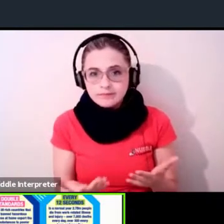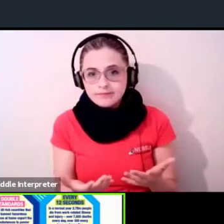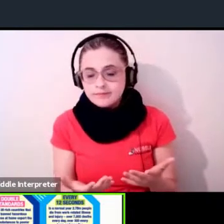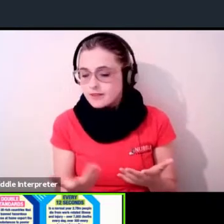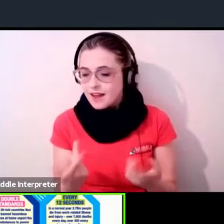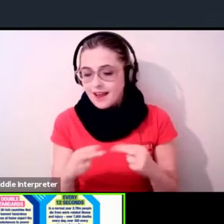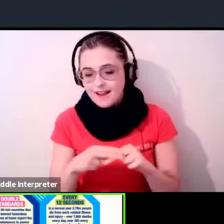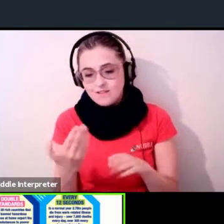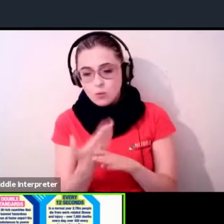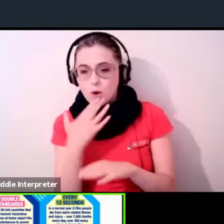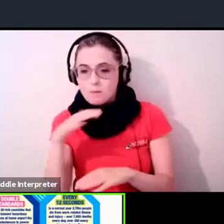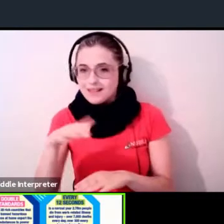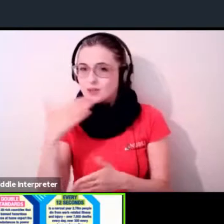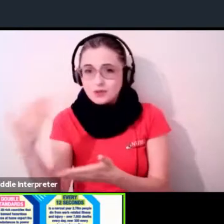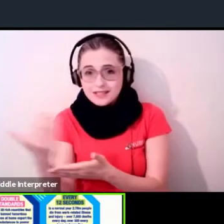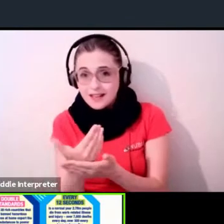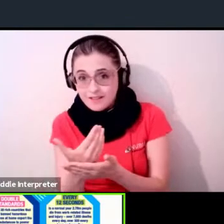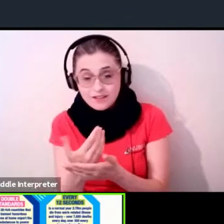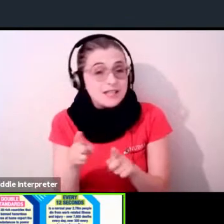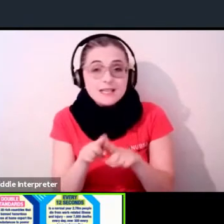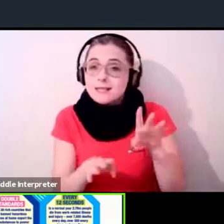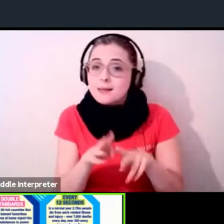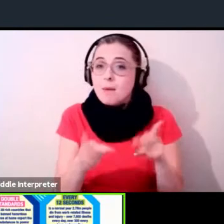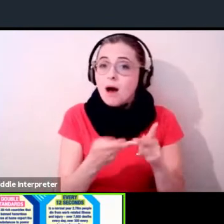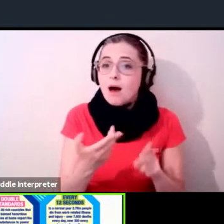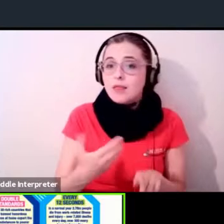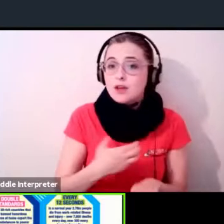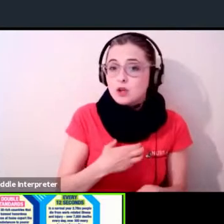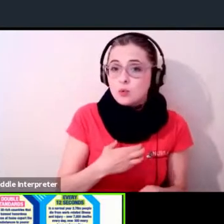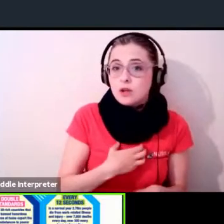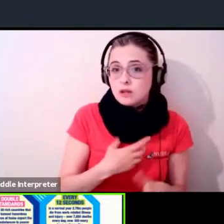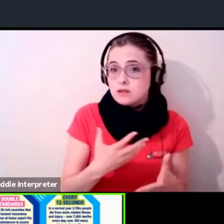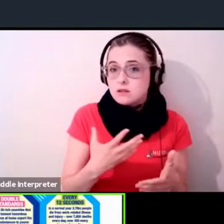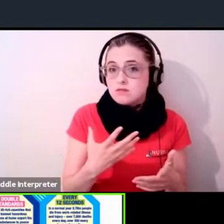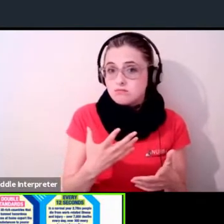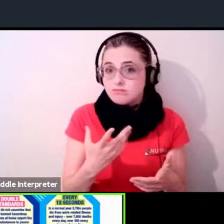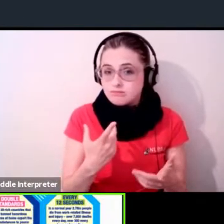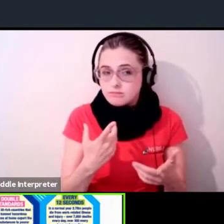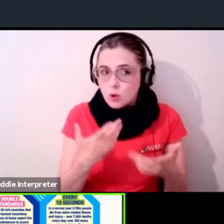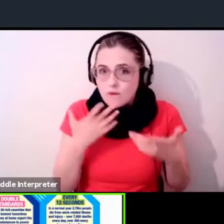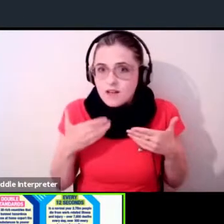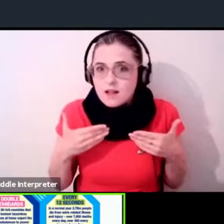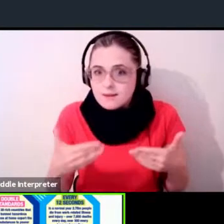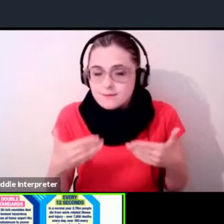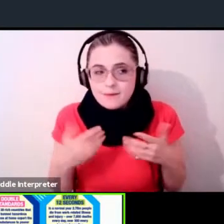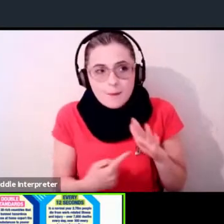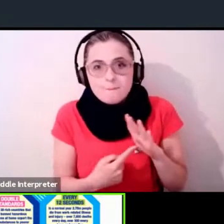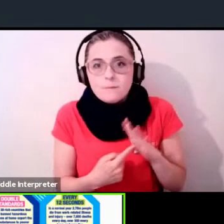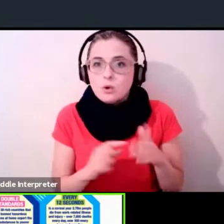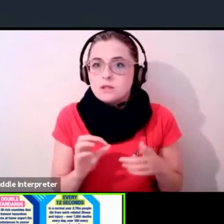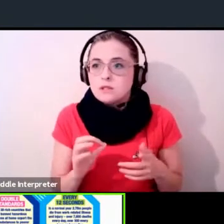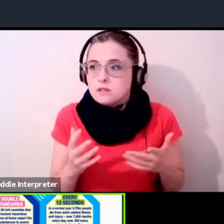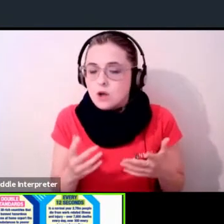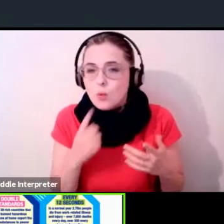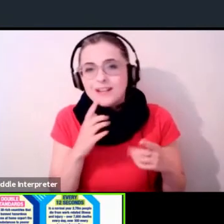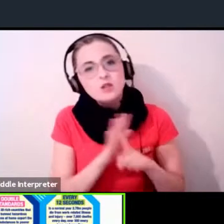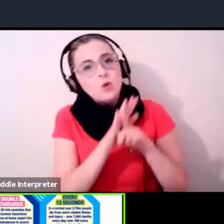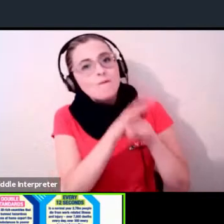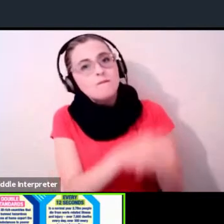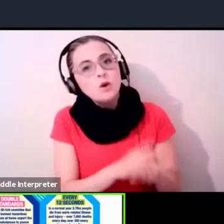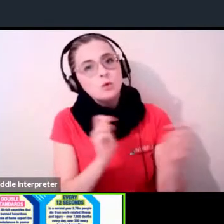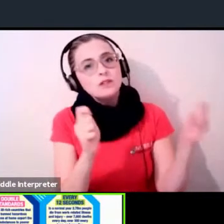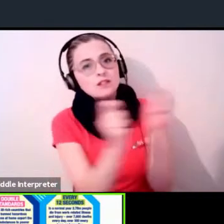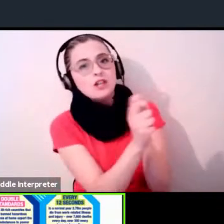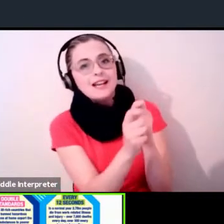unsafe workplaces, actions like other unions have taken and are taking. We are at a moment to force change on our enforcement